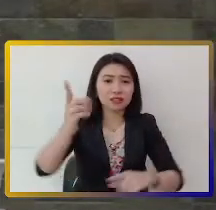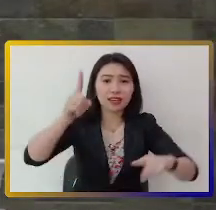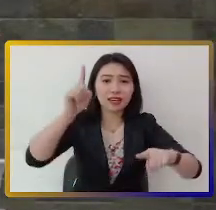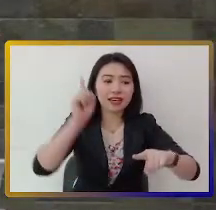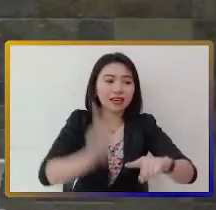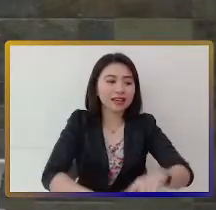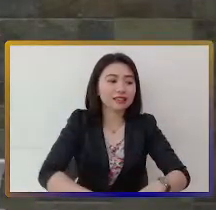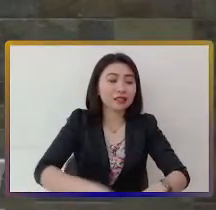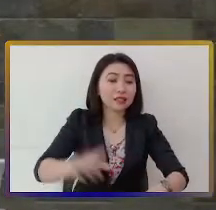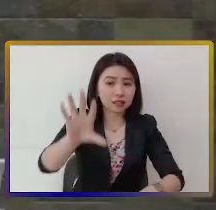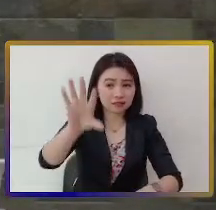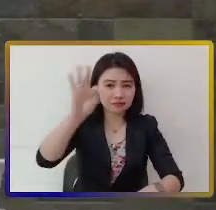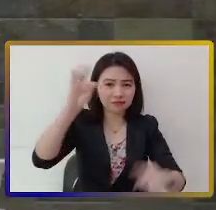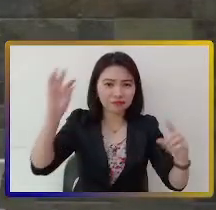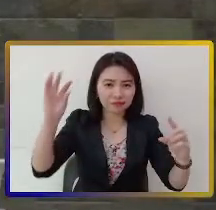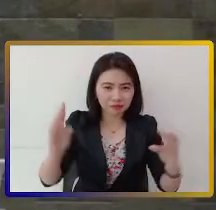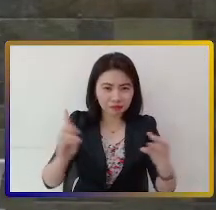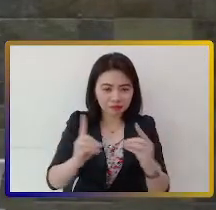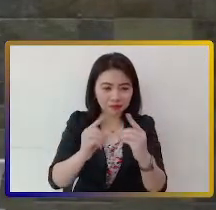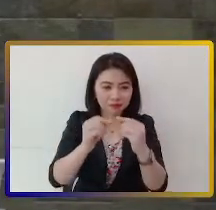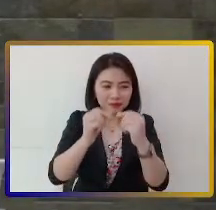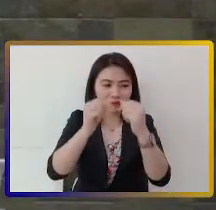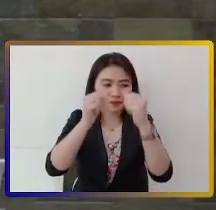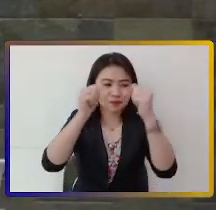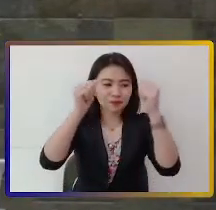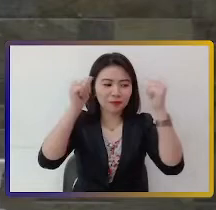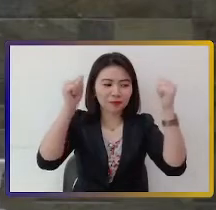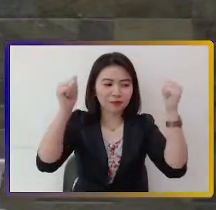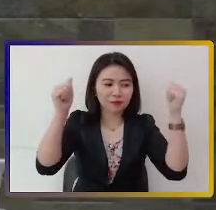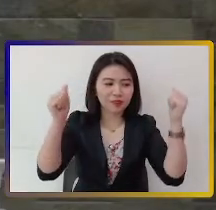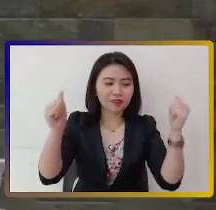you can't tell a